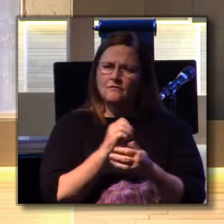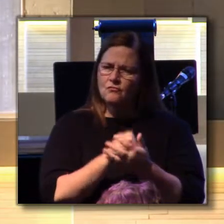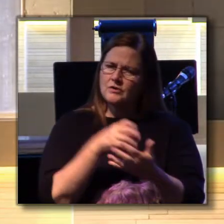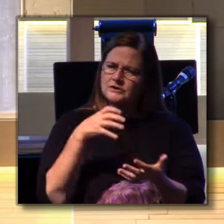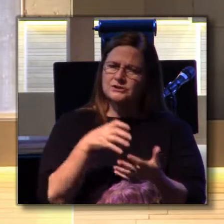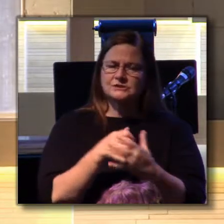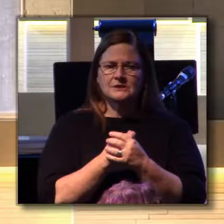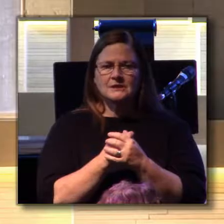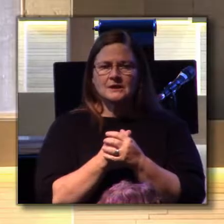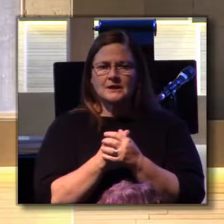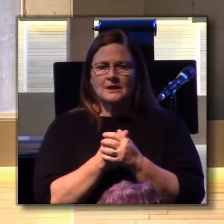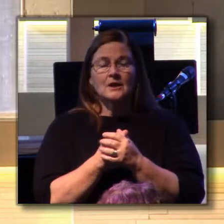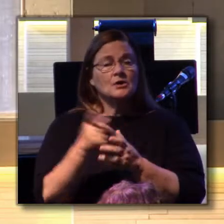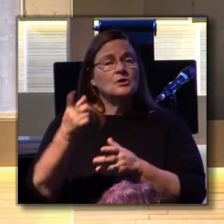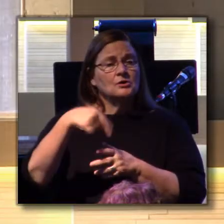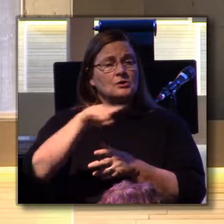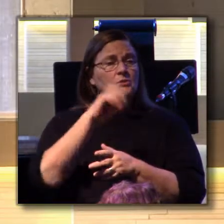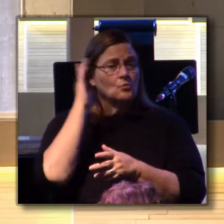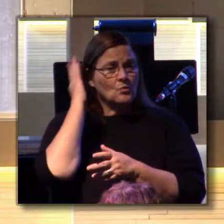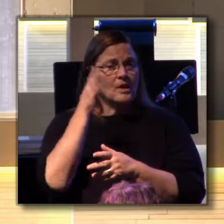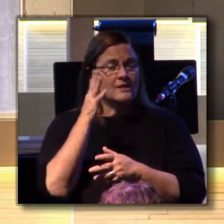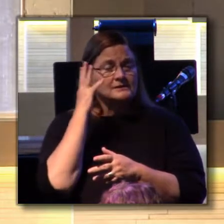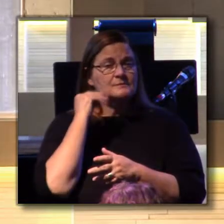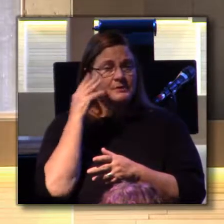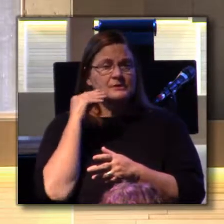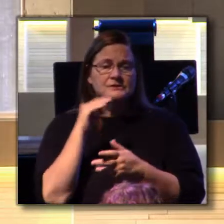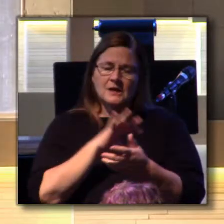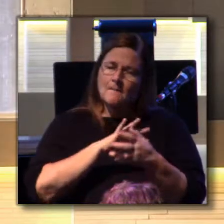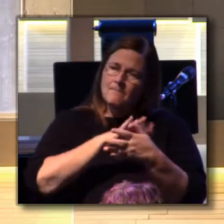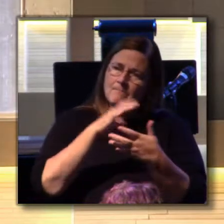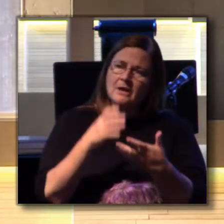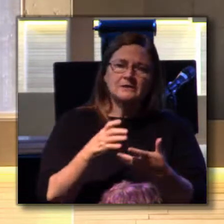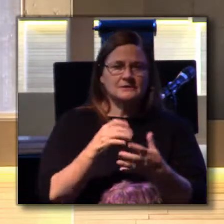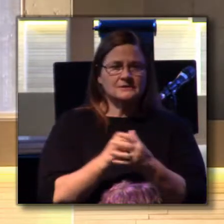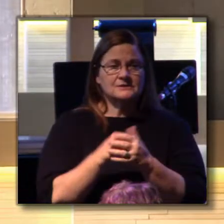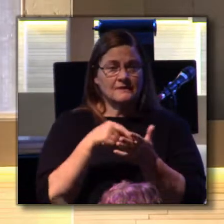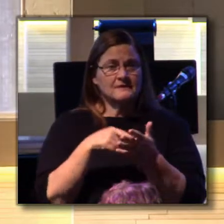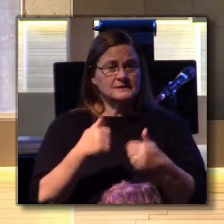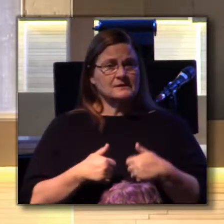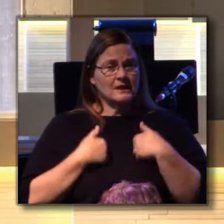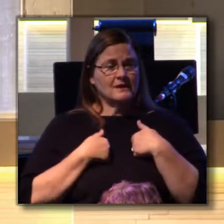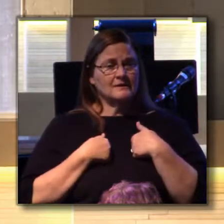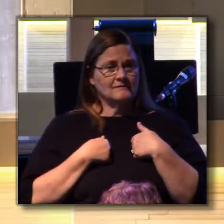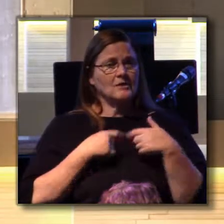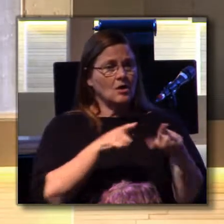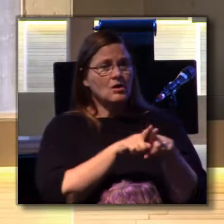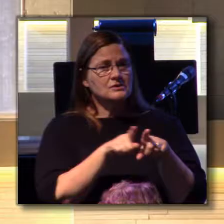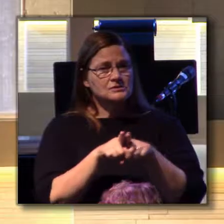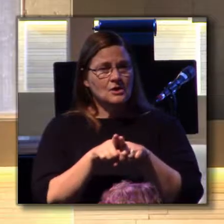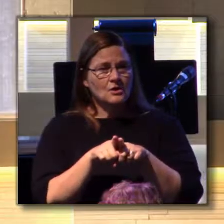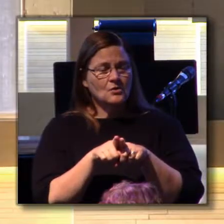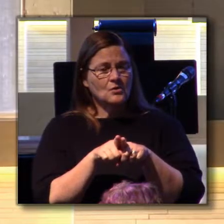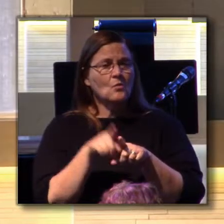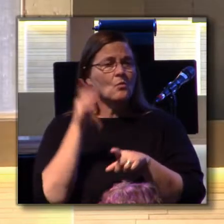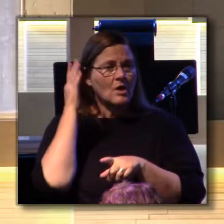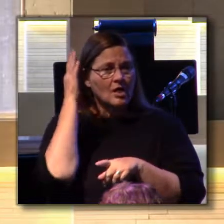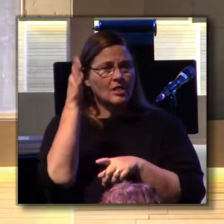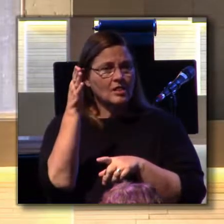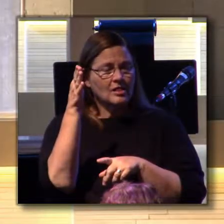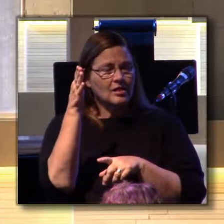not only will you experience abundance in this life, but you will what does it say? The end of verse